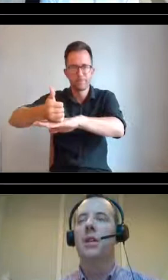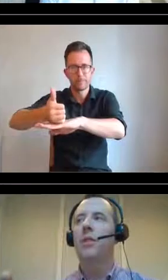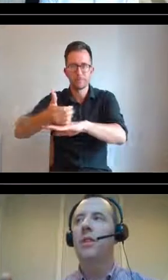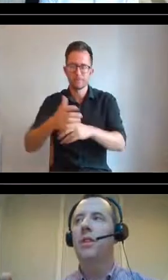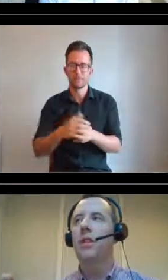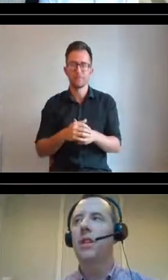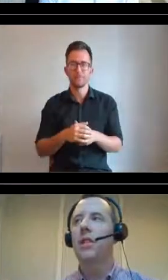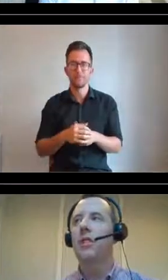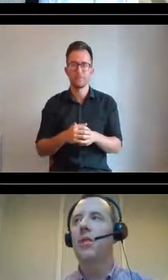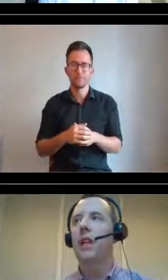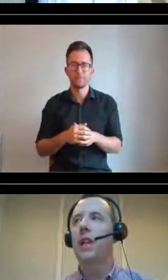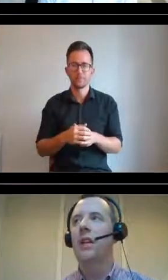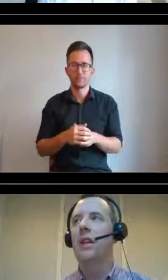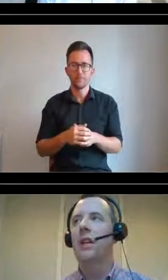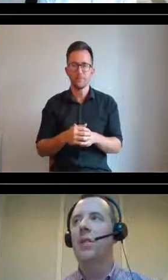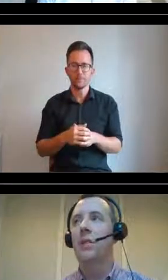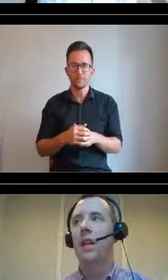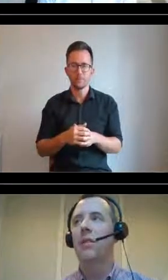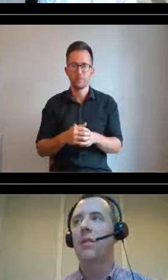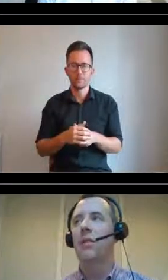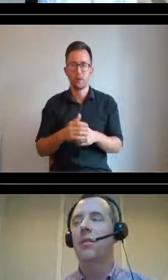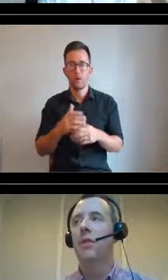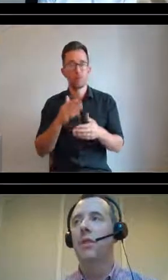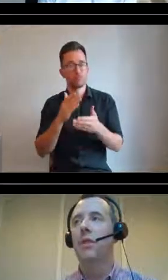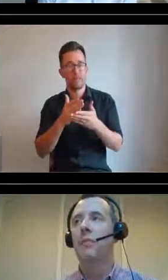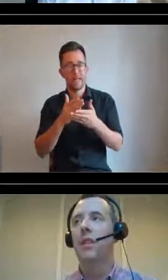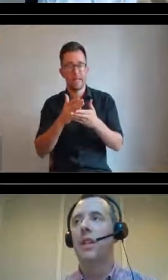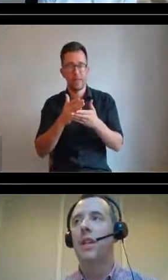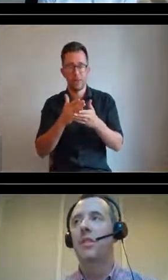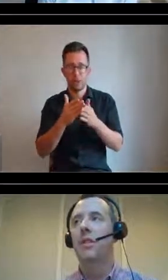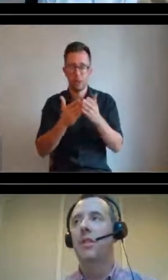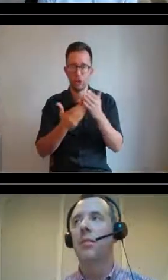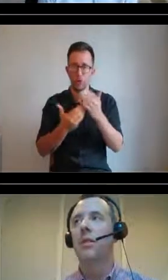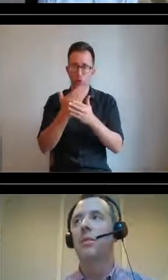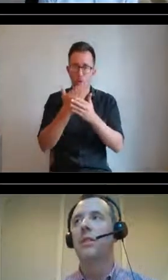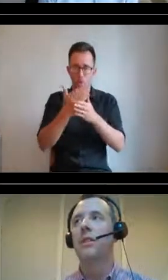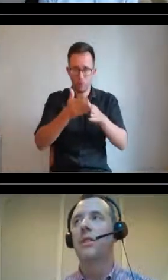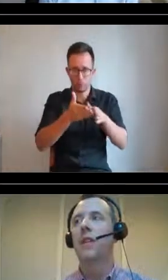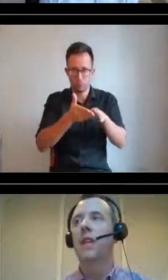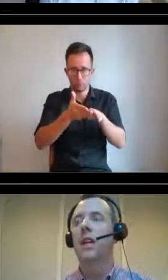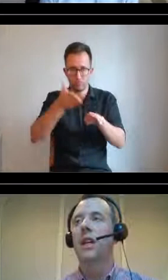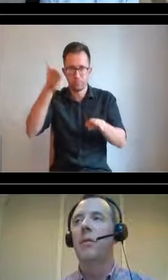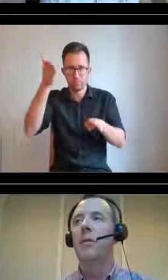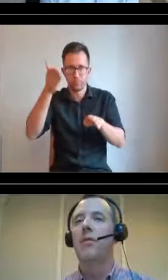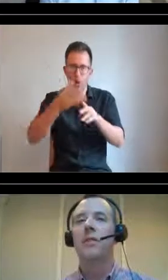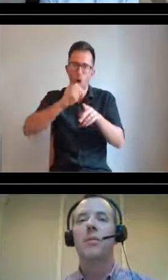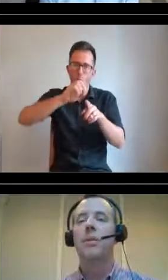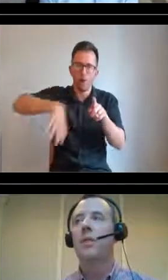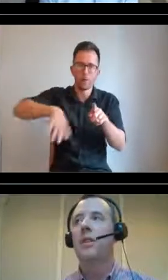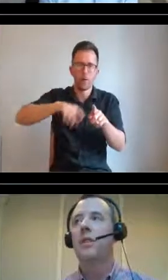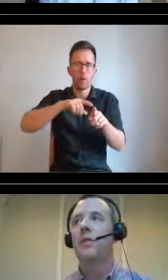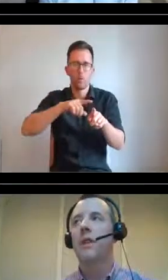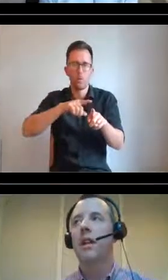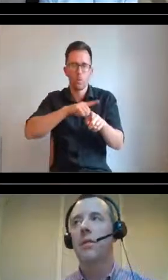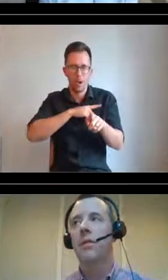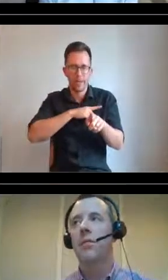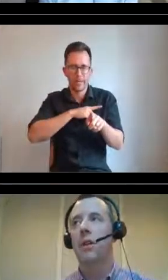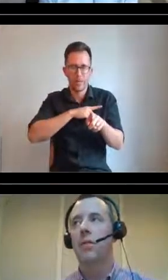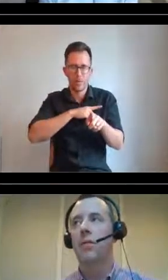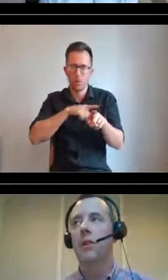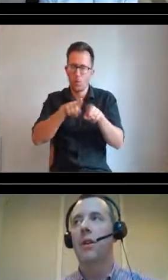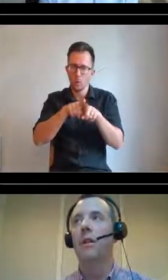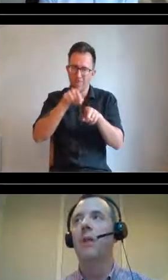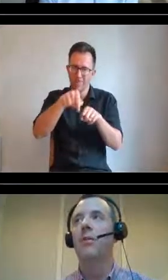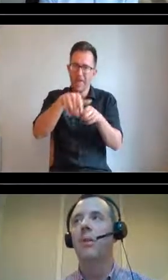wasn't solely there for noise mitigation purposes. There is a property that's very close